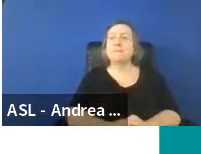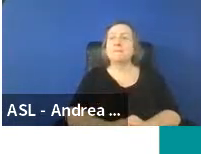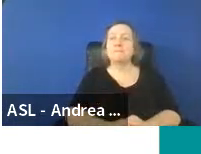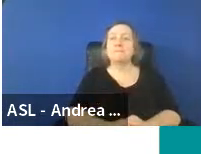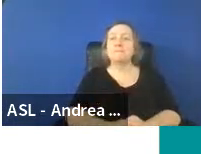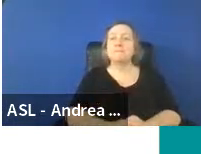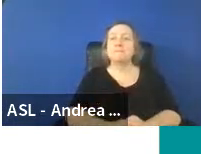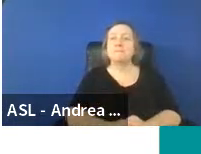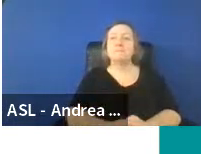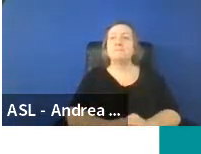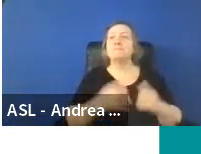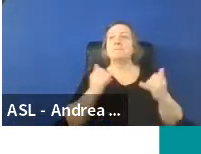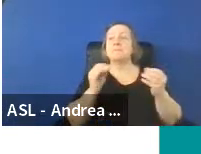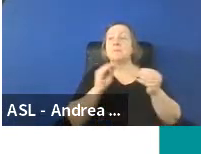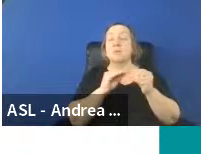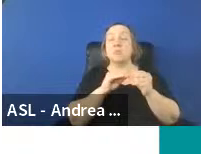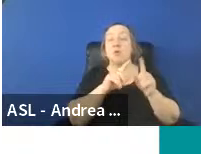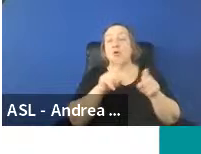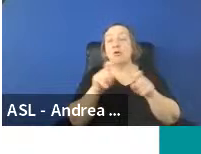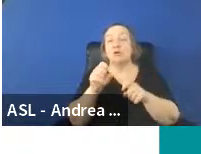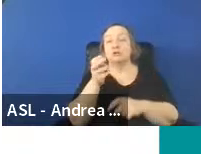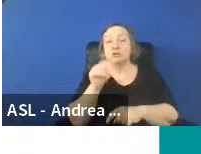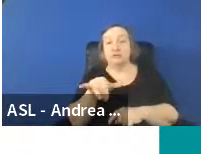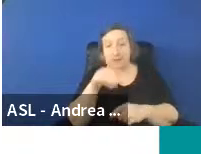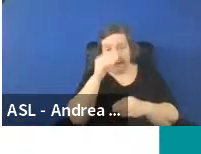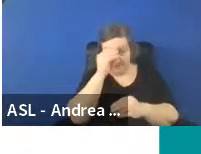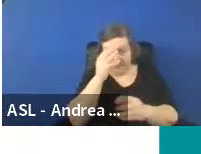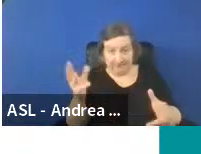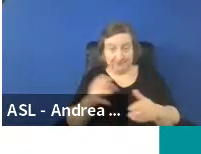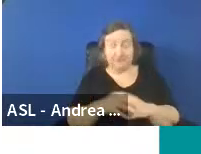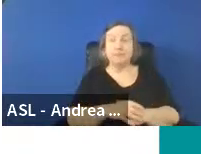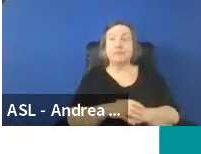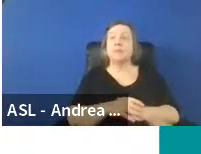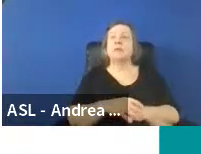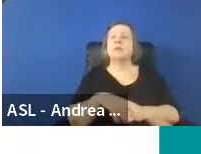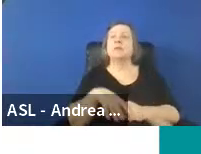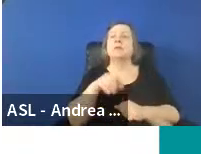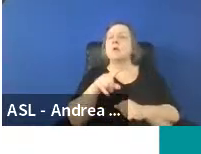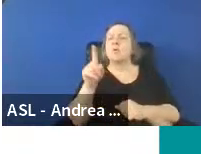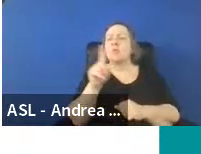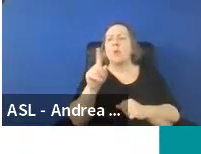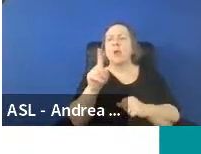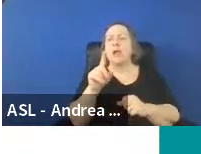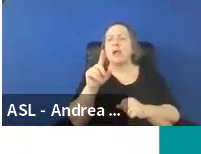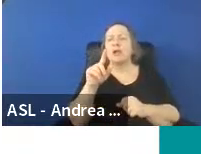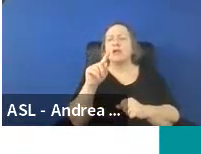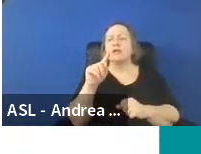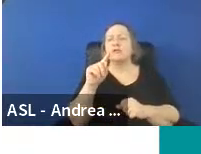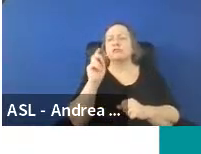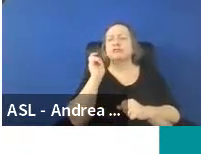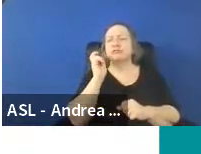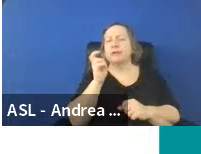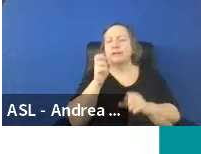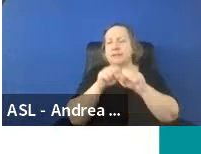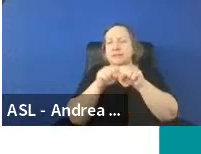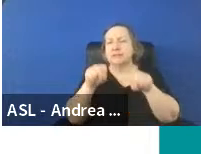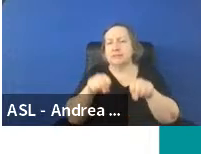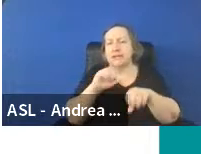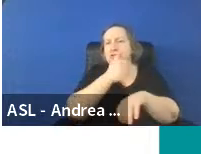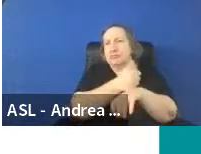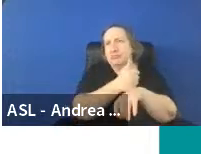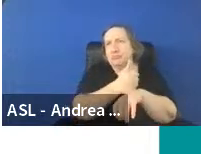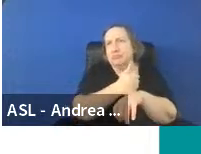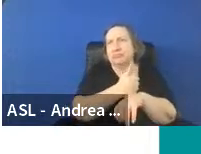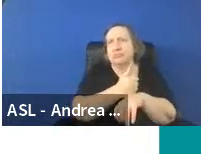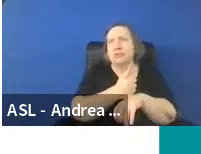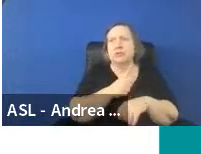This is also more survey data. When asked about the location of a transit station they would most likely be able, or